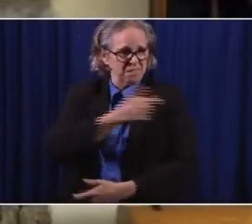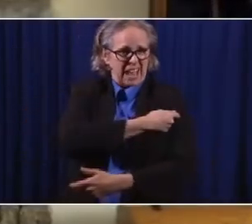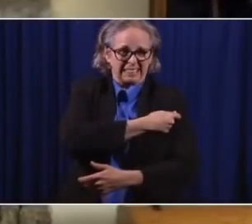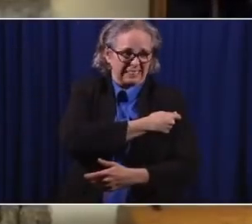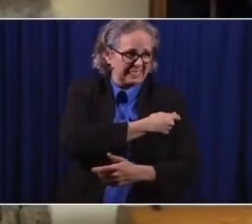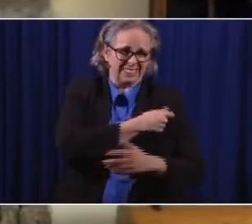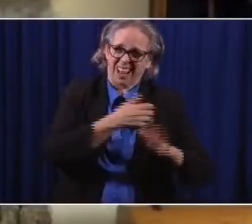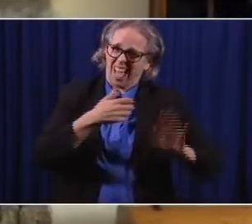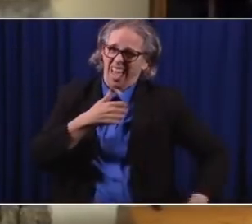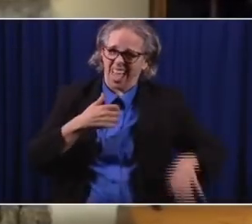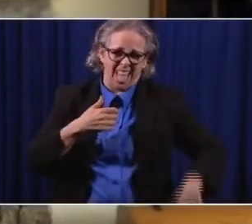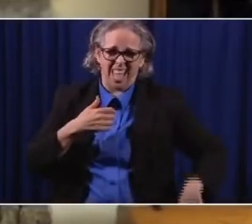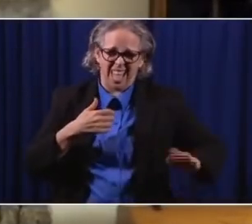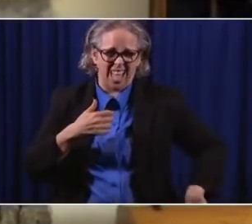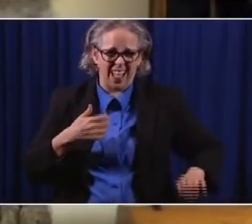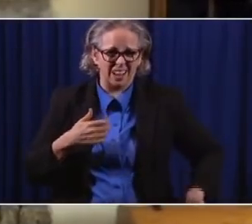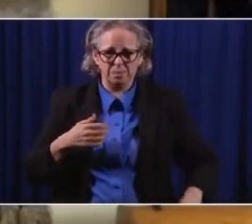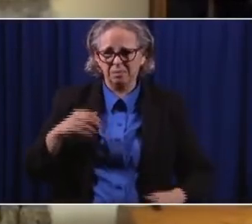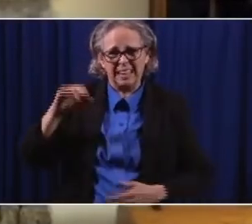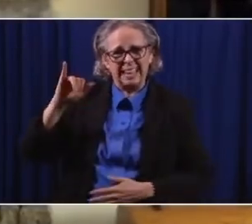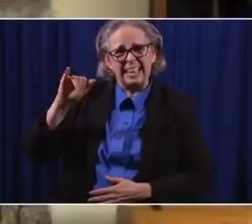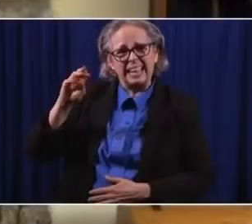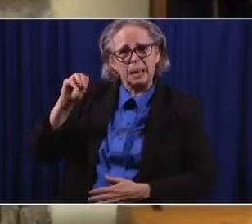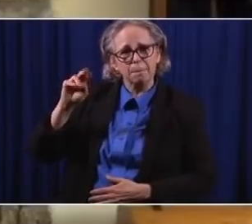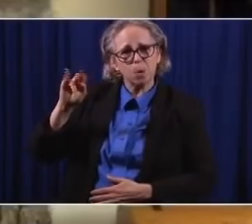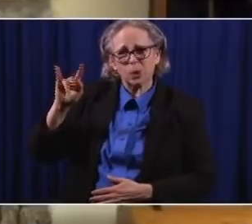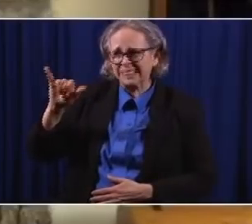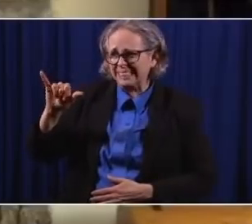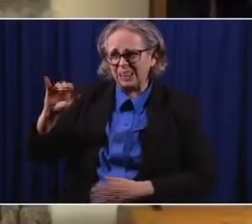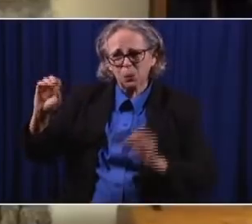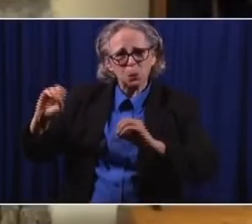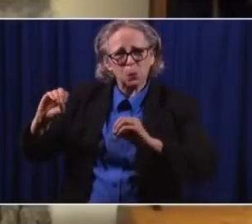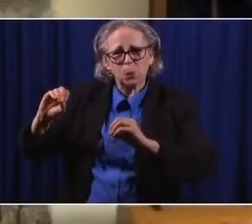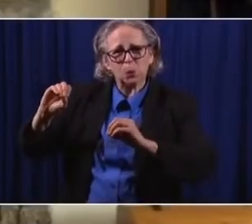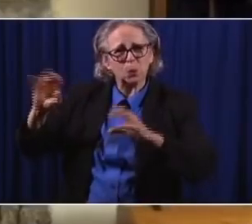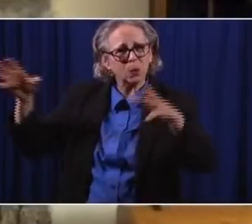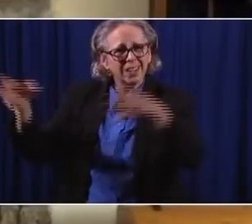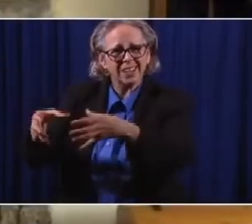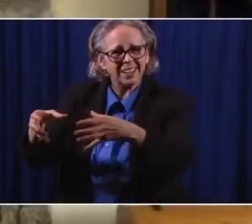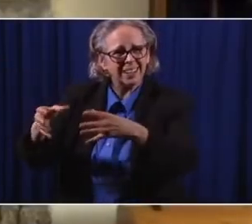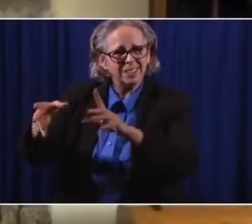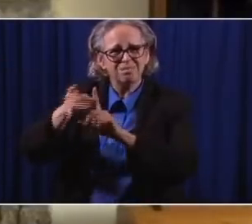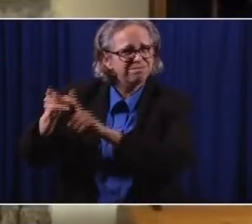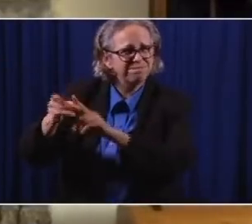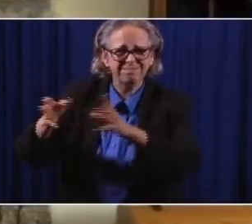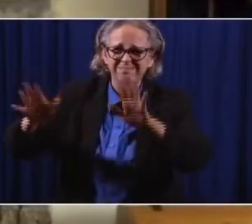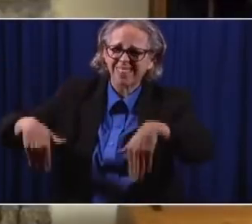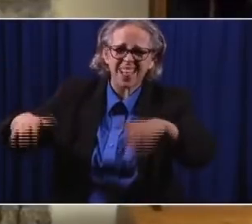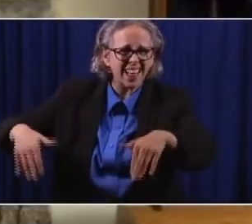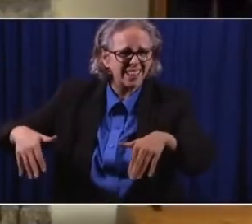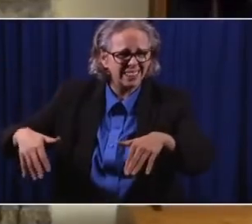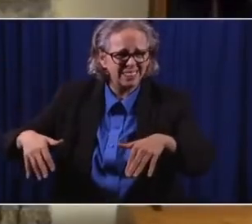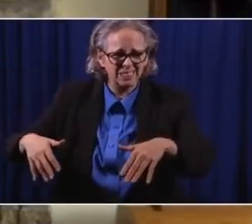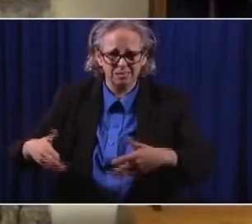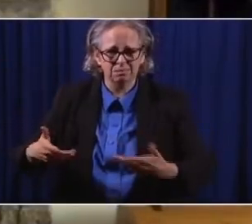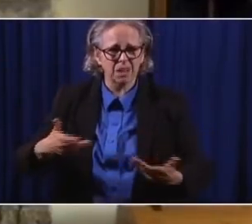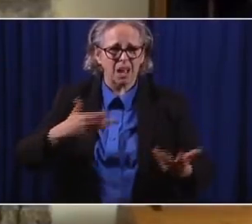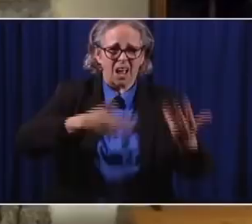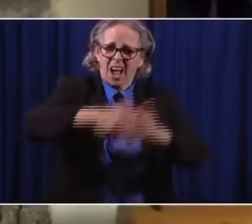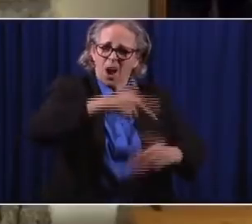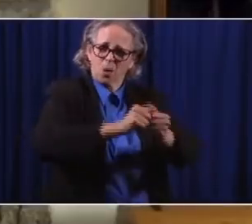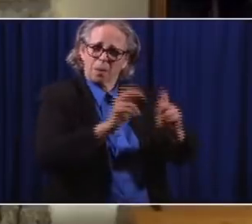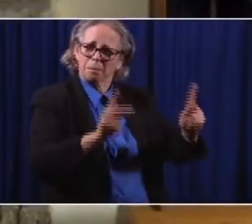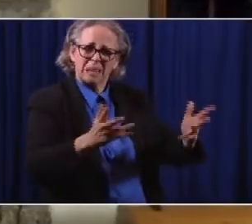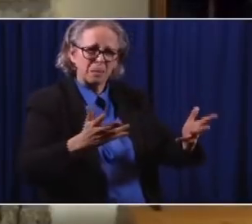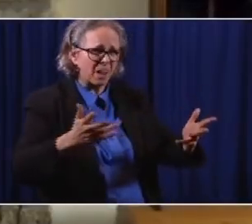exposed. And so once you get outside, the people that live with you, you got to be alert, has to go up, even if they're loved